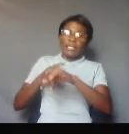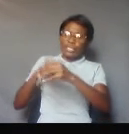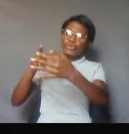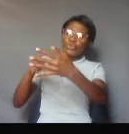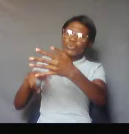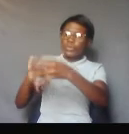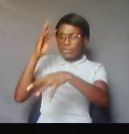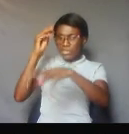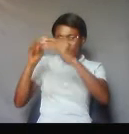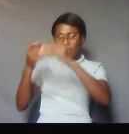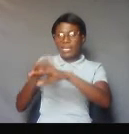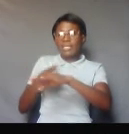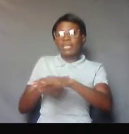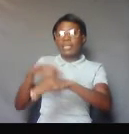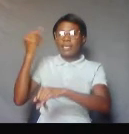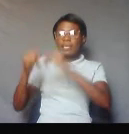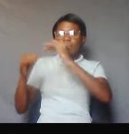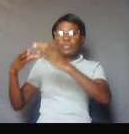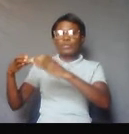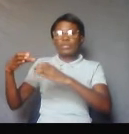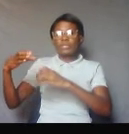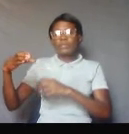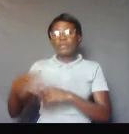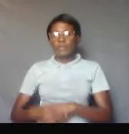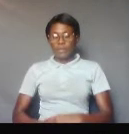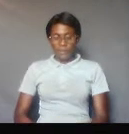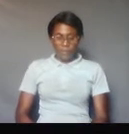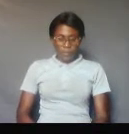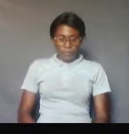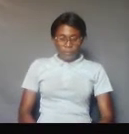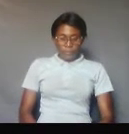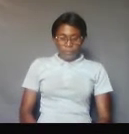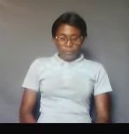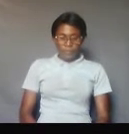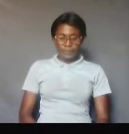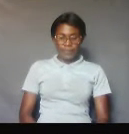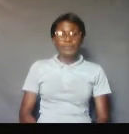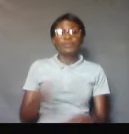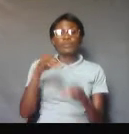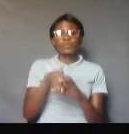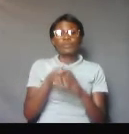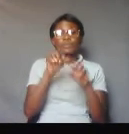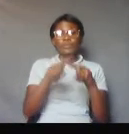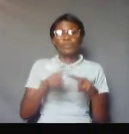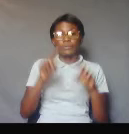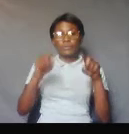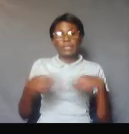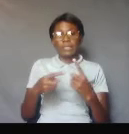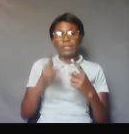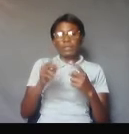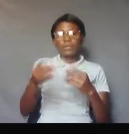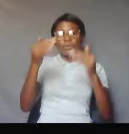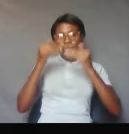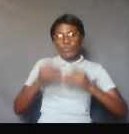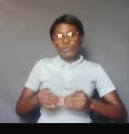engage issues. And then we come back to the world in front of the text in order to help the reader